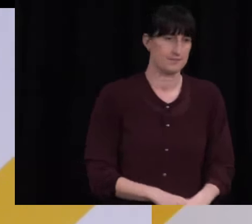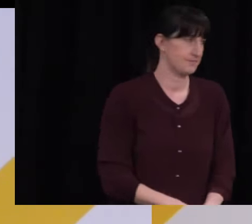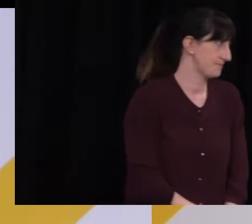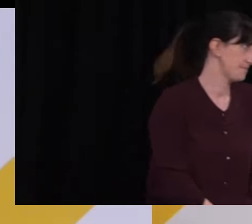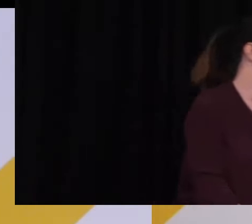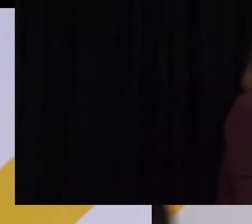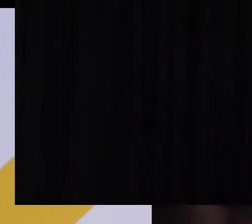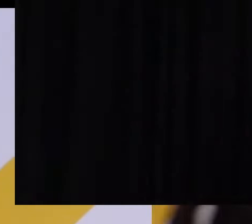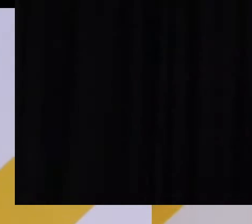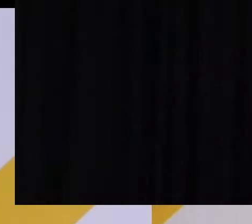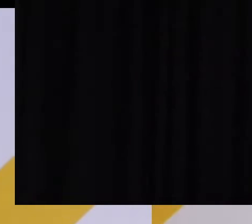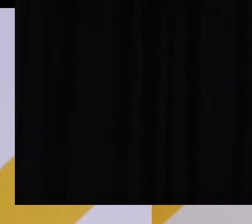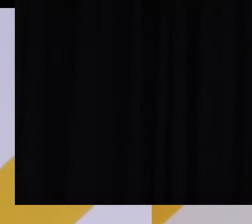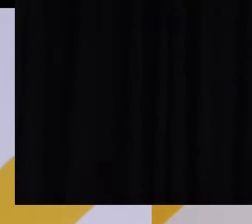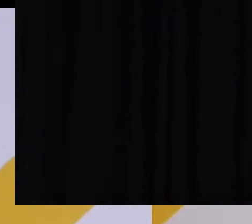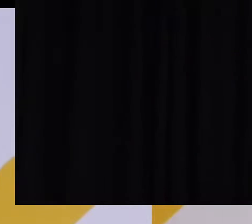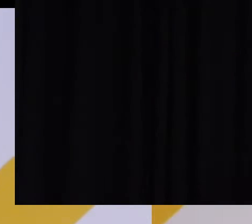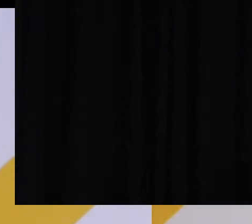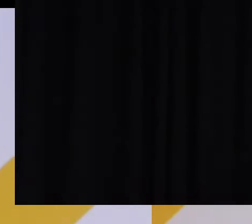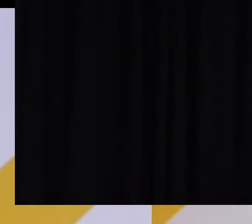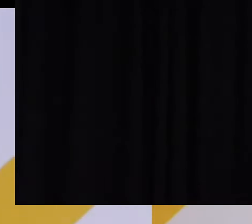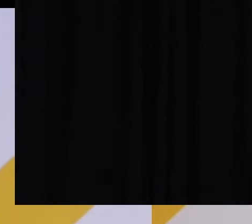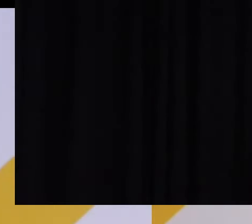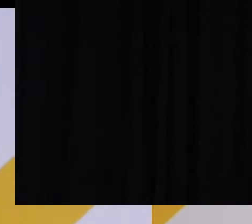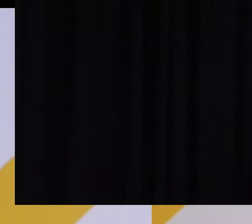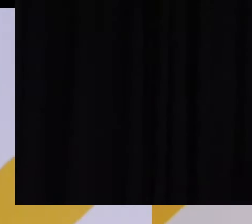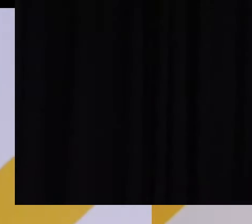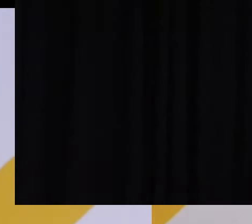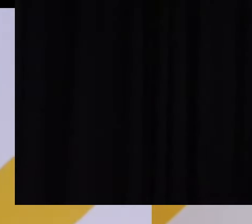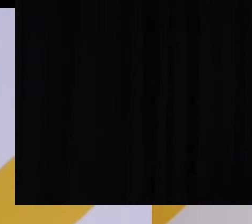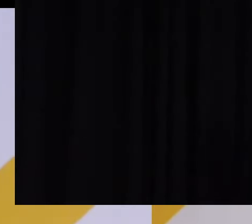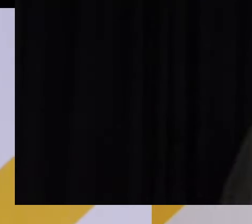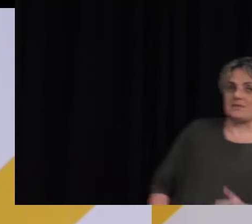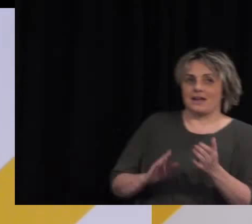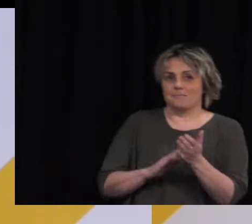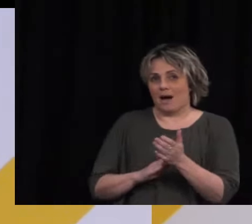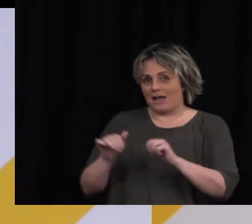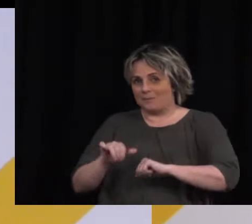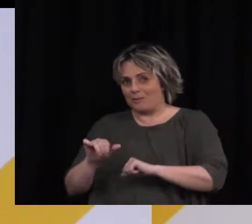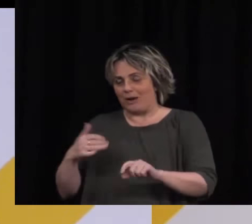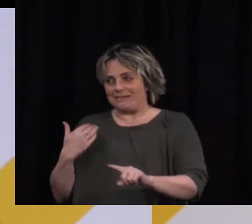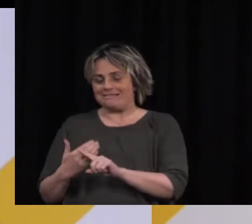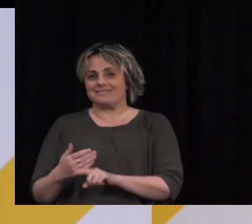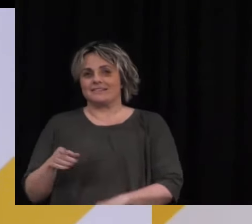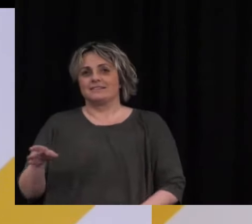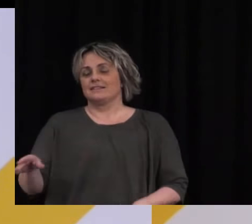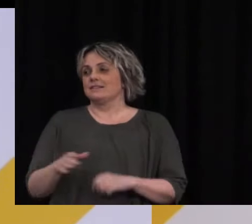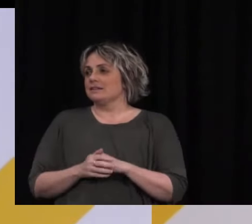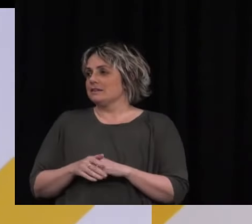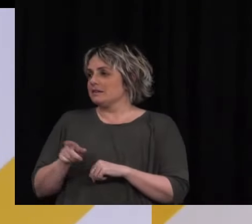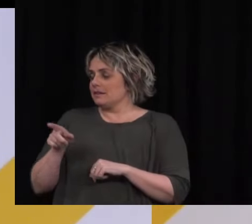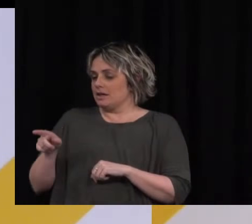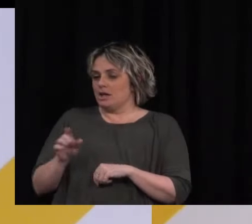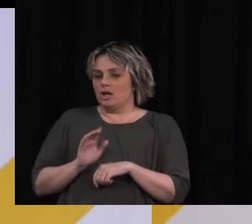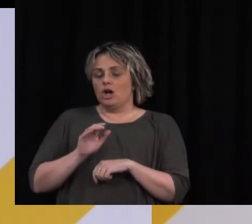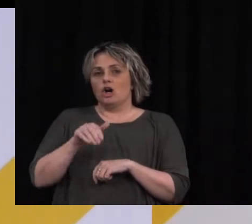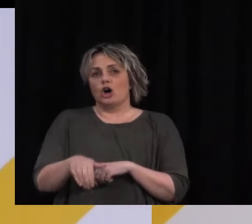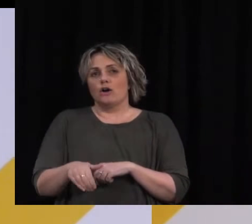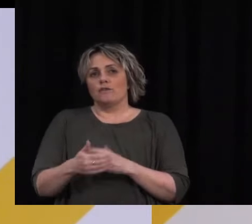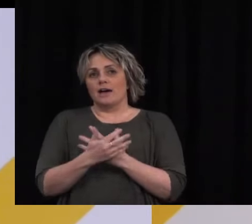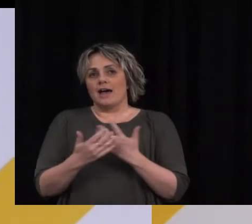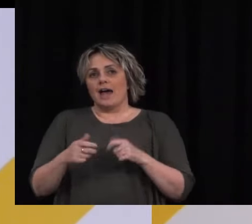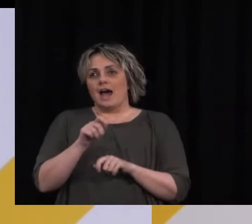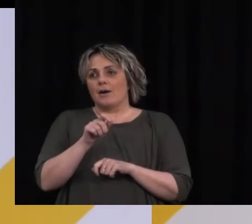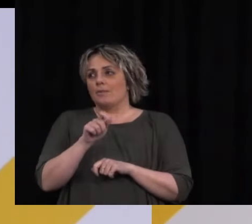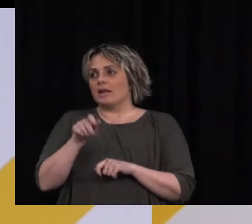envisage I've left Michael waiting. I will definitely come to you, Jenna, though. Michael. Thanks. Do you have an update on the number of people left